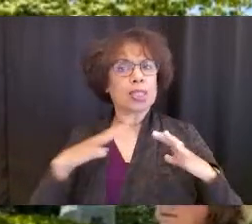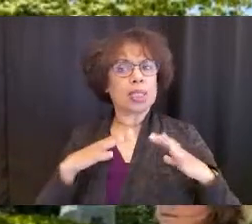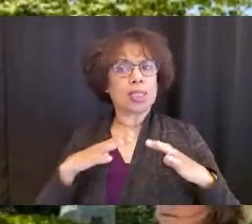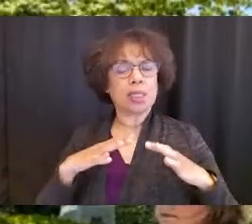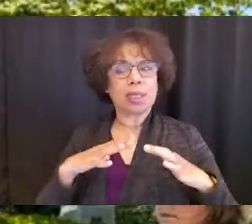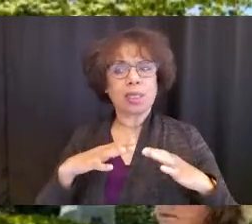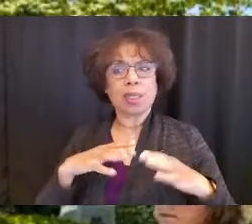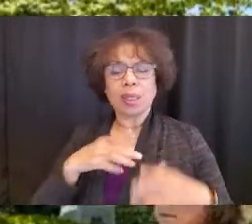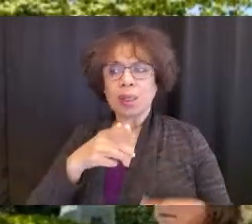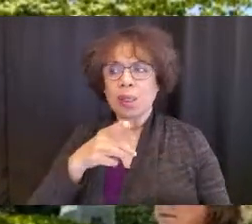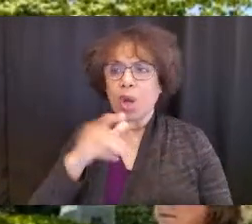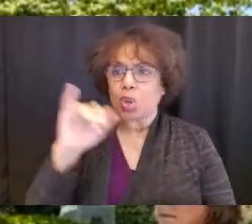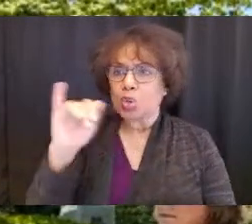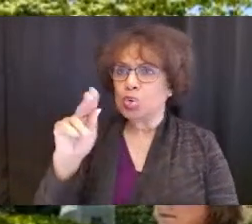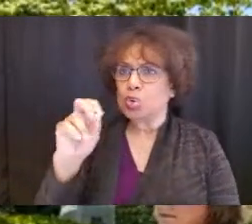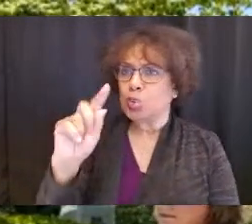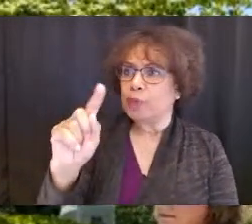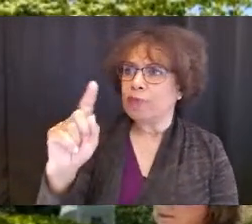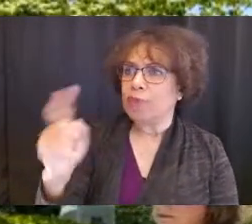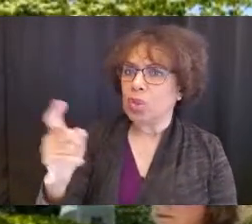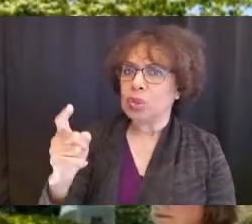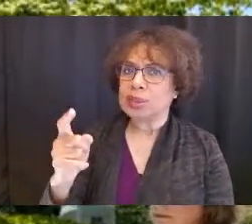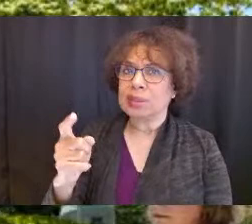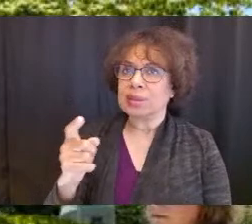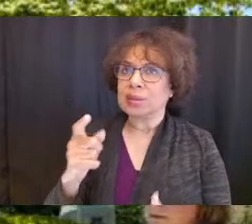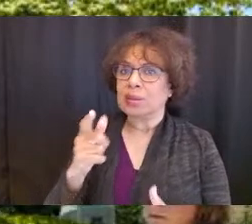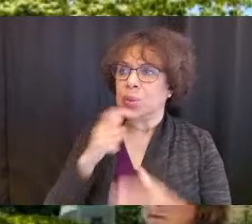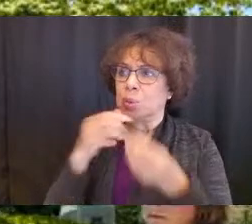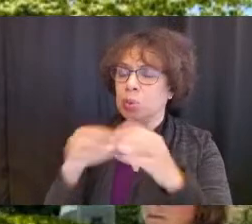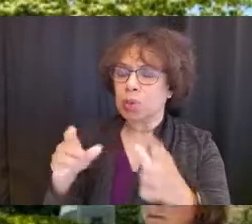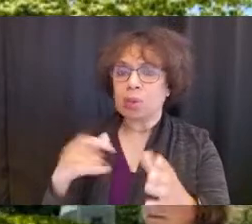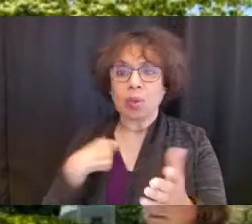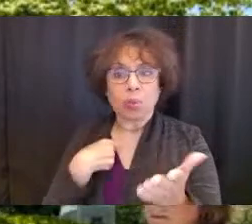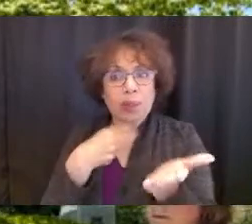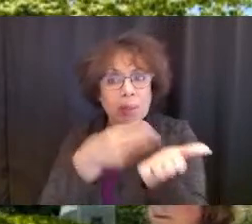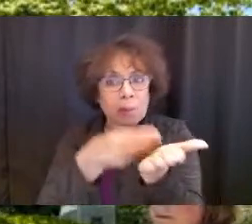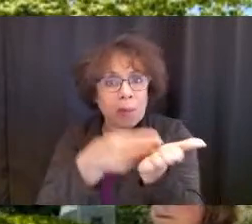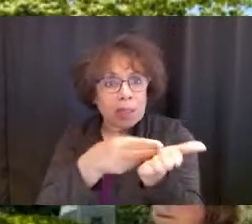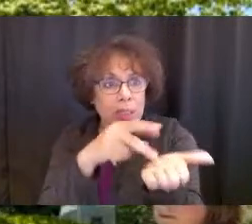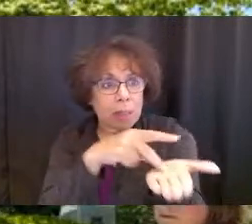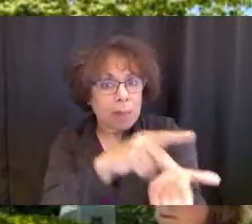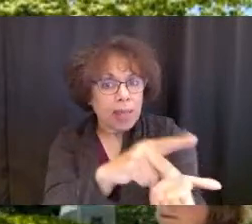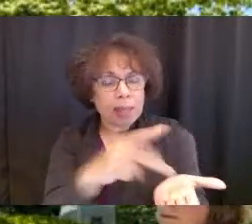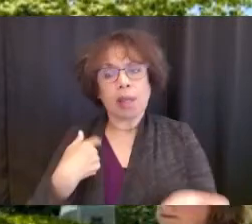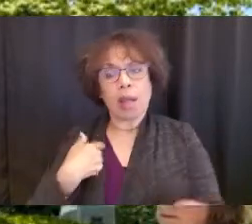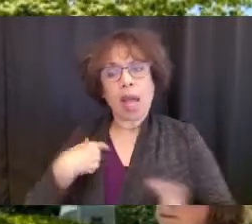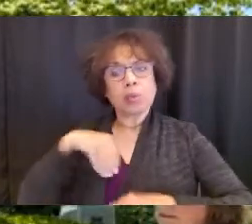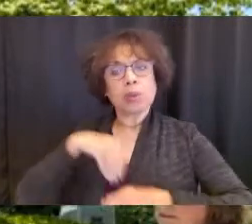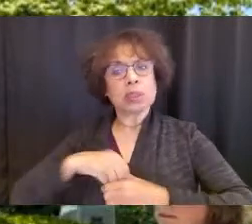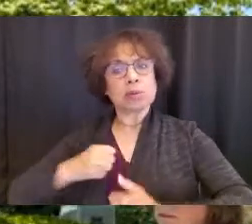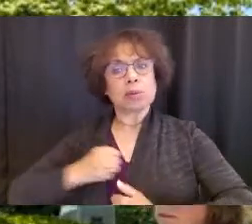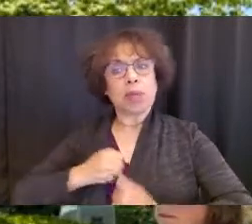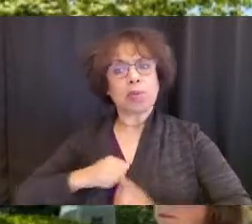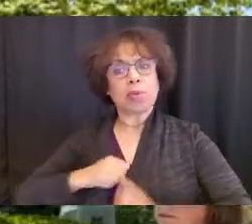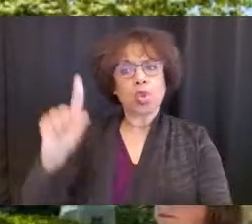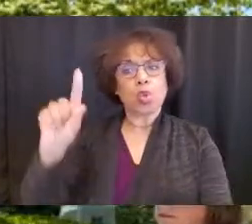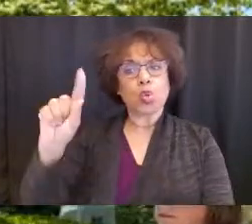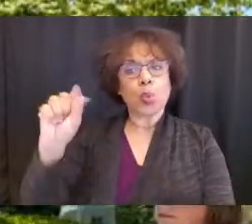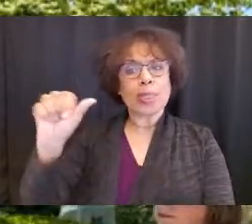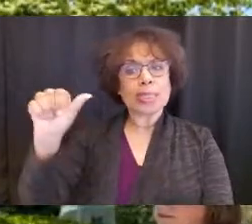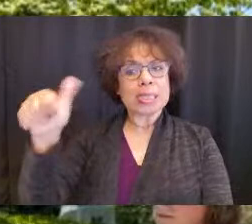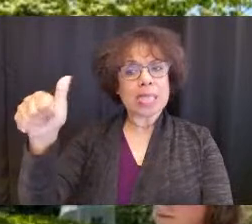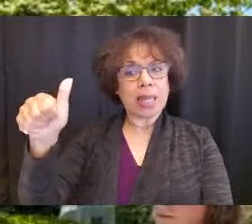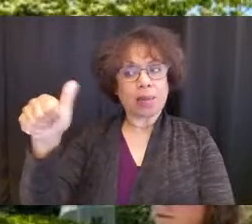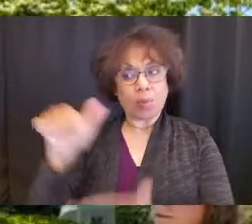the table on June 1st, or if your paycheck's going to hit. And I was in the military in 2010 when that